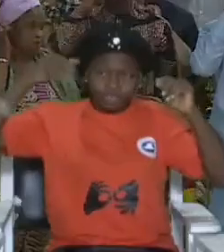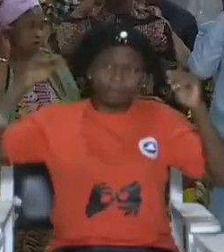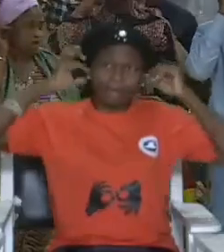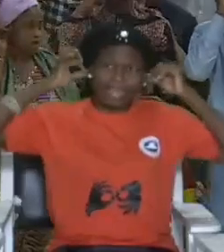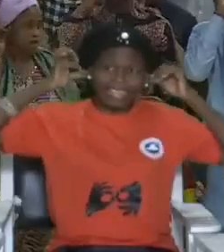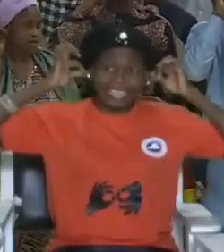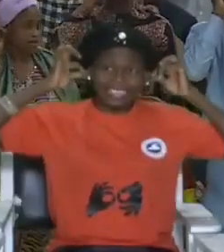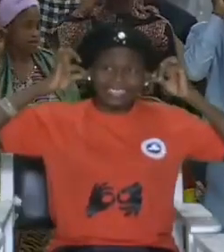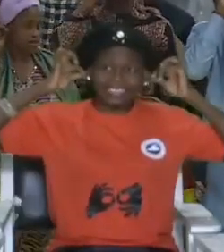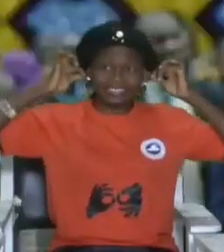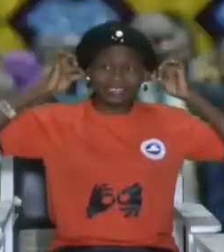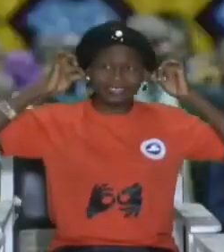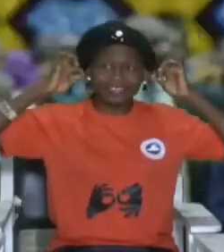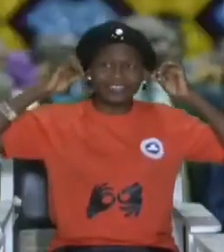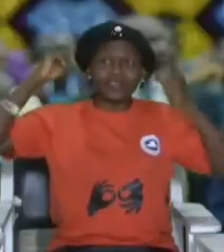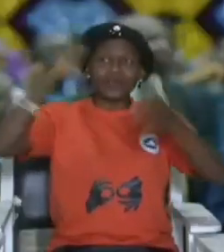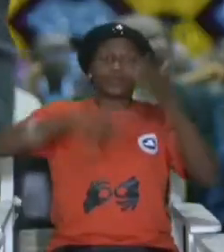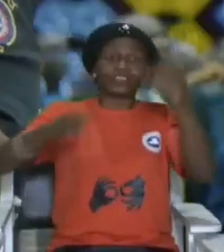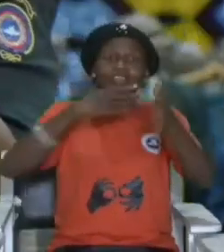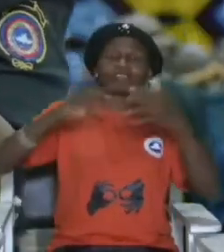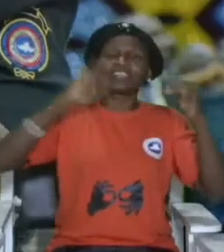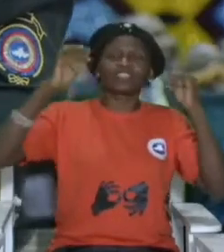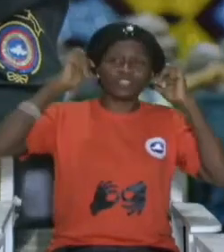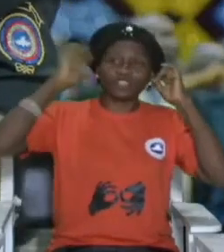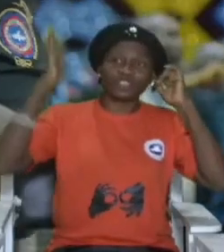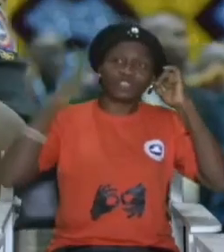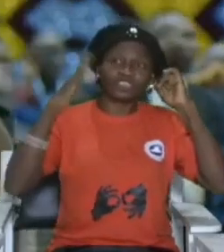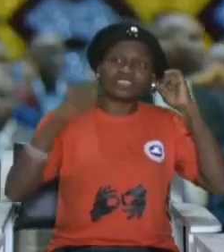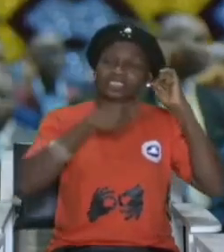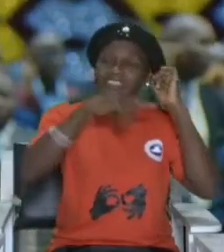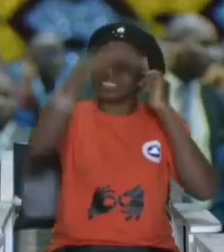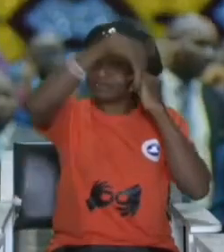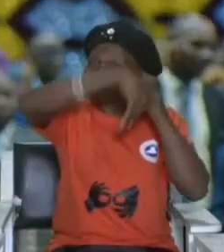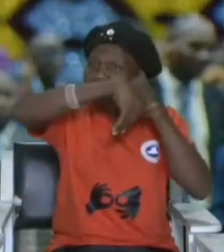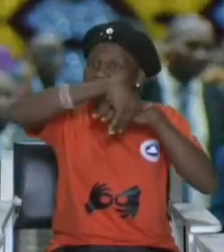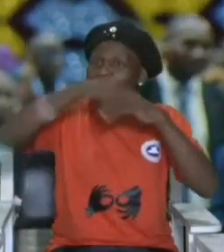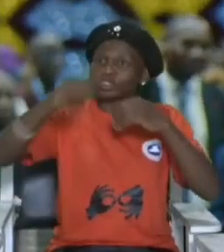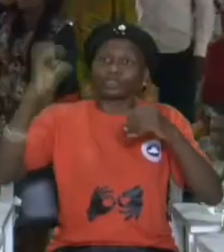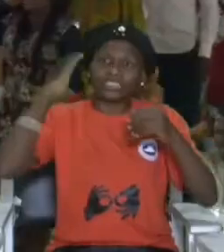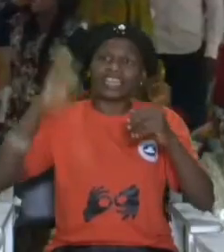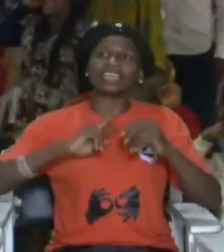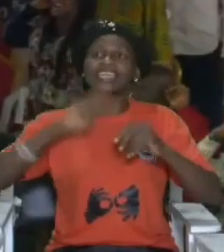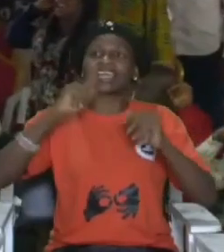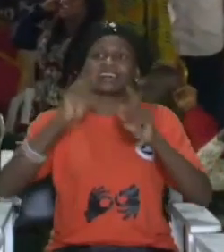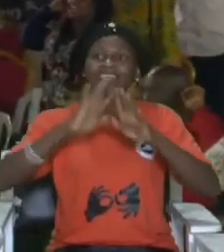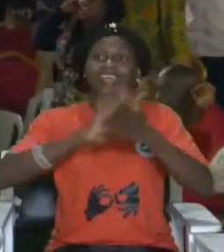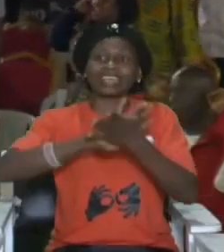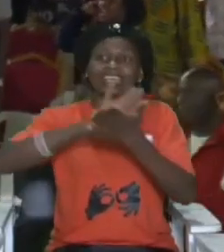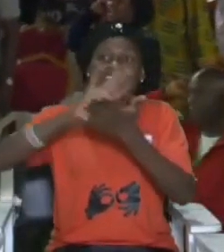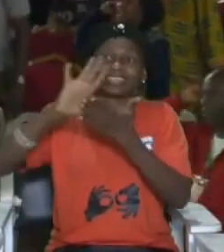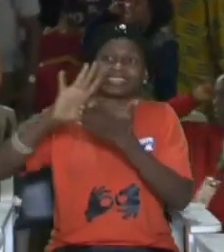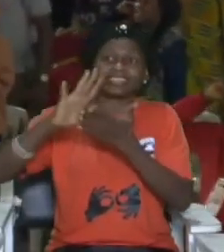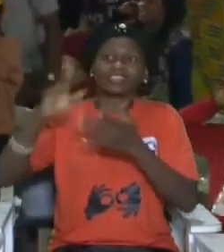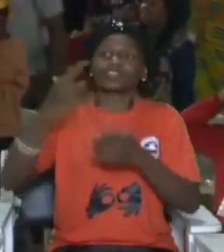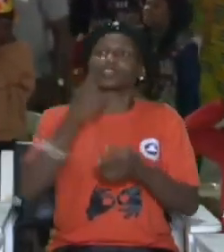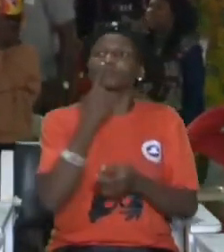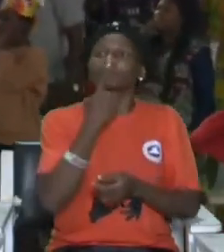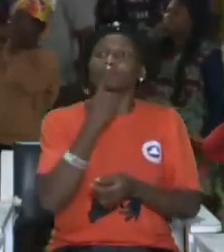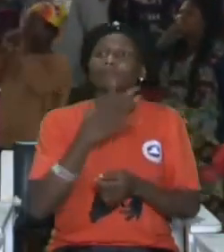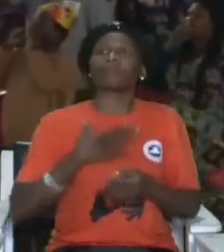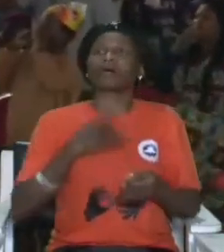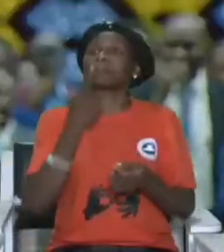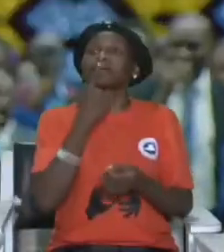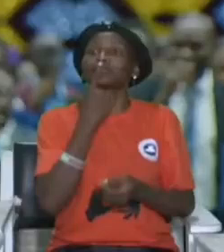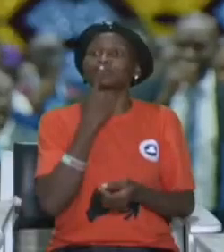hair. Whatever is yours this evening, you would hear it loud and clear. Touch your mouth. Say, my